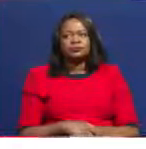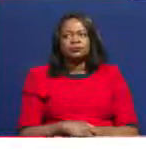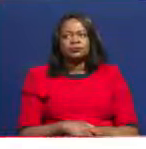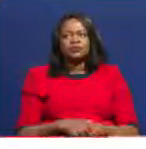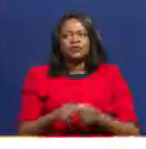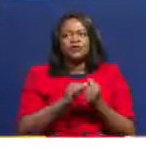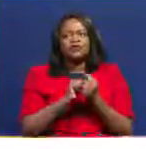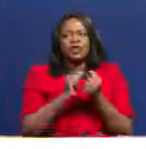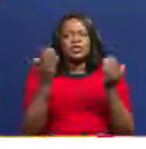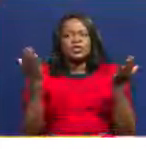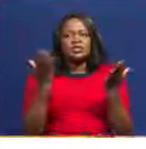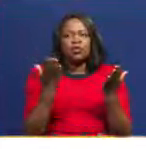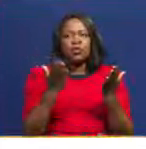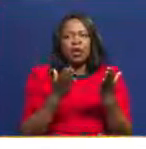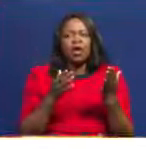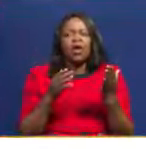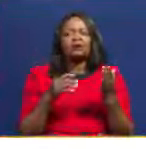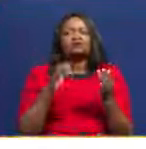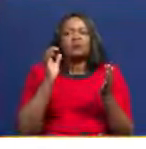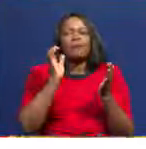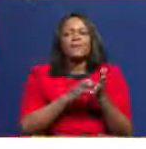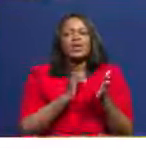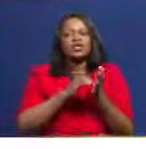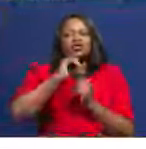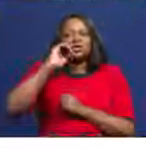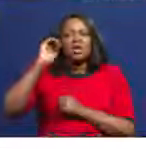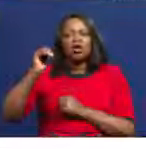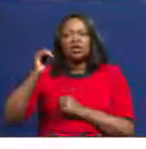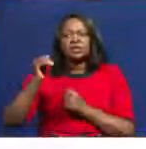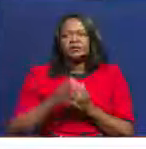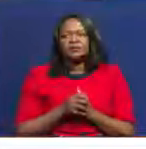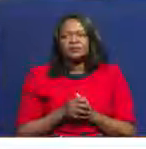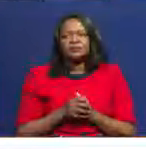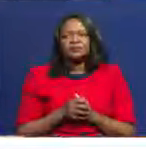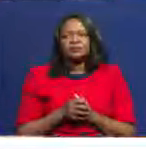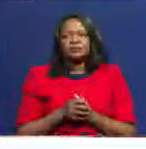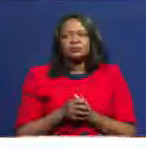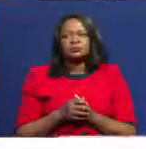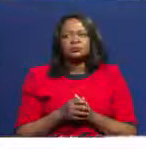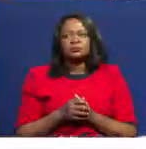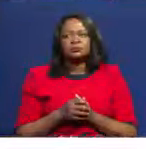Friday at Kamudanga Primary School in Machakos County.